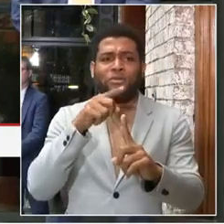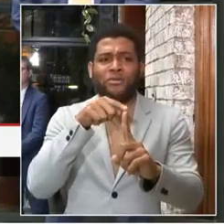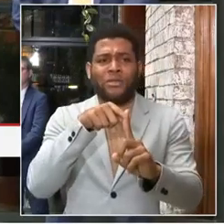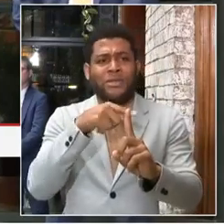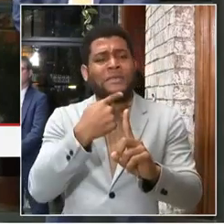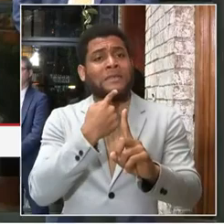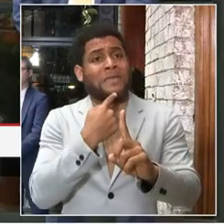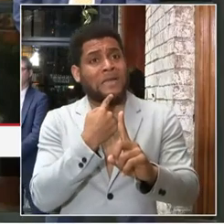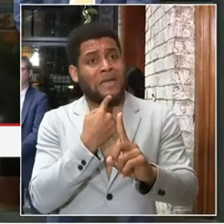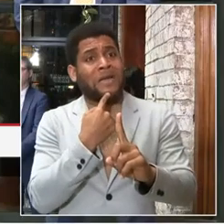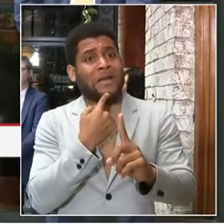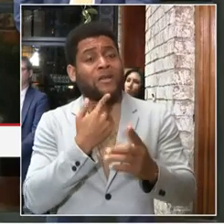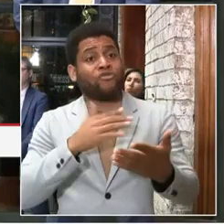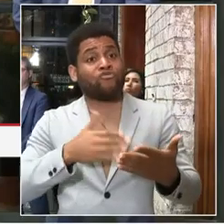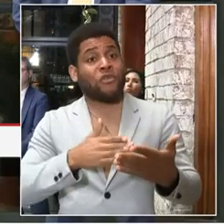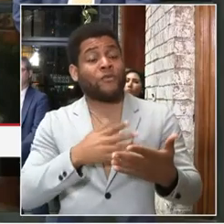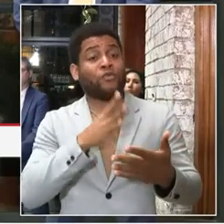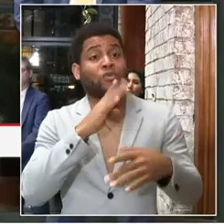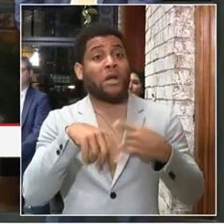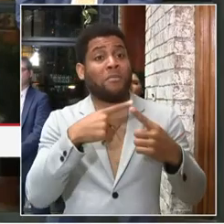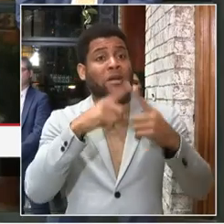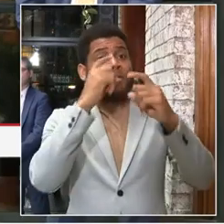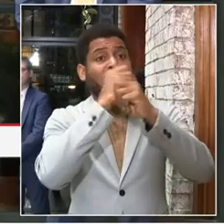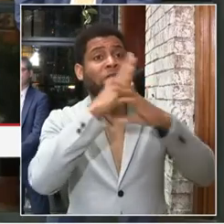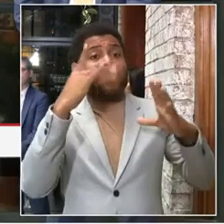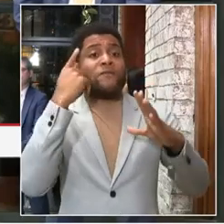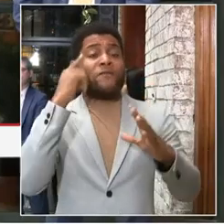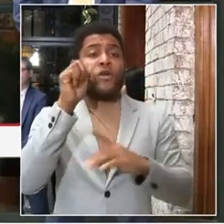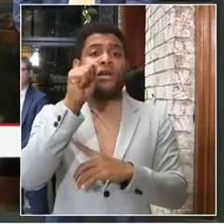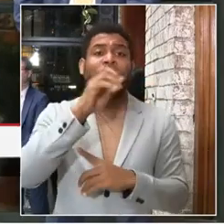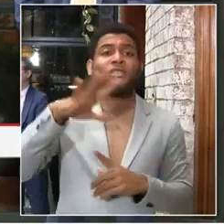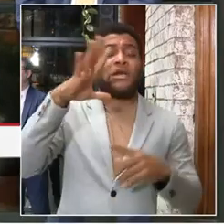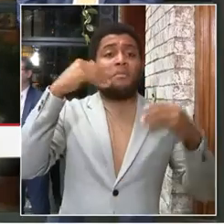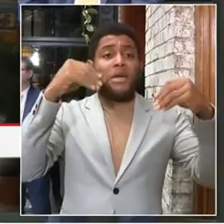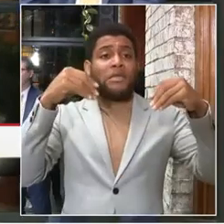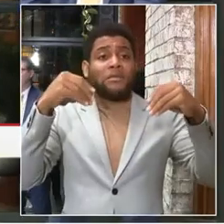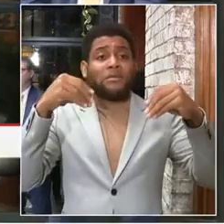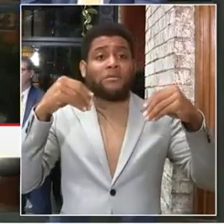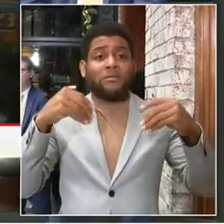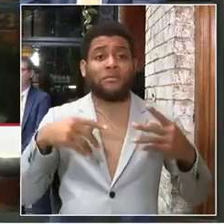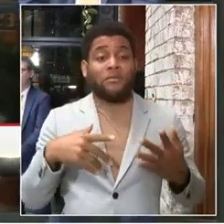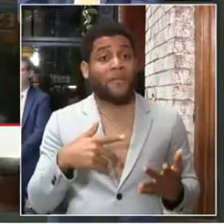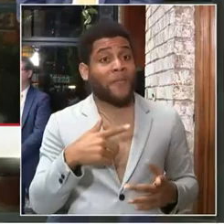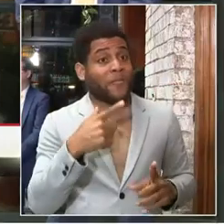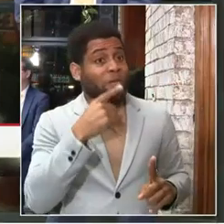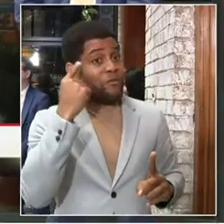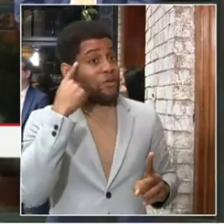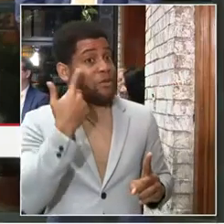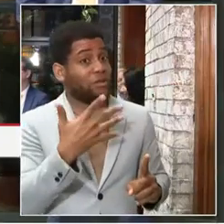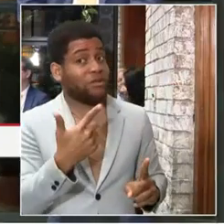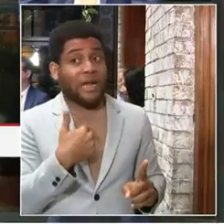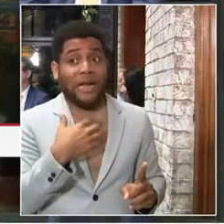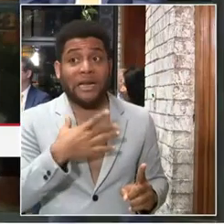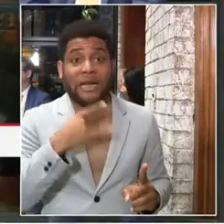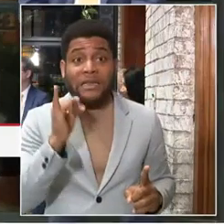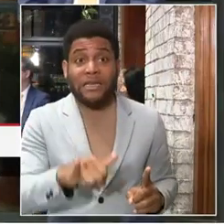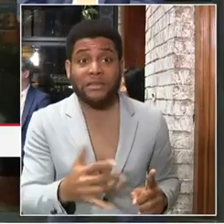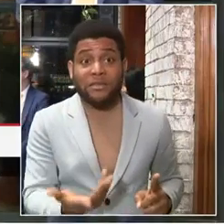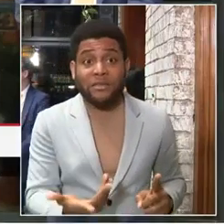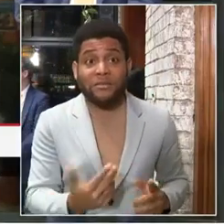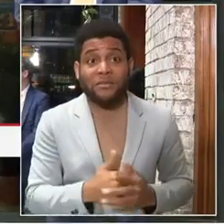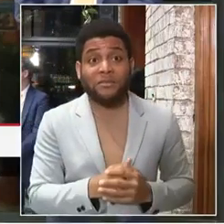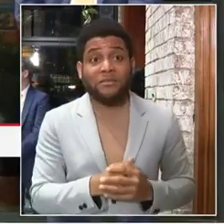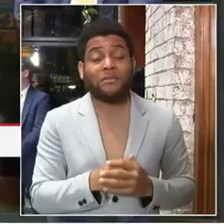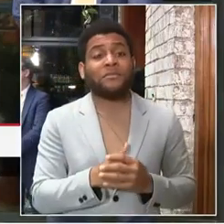telling me about this vision for an Asian market. What do you guys think about that? I like it. But I think the part